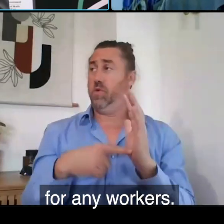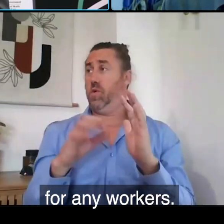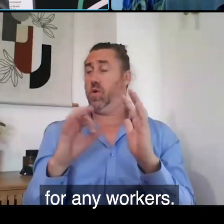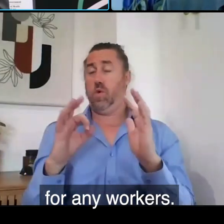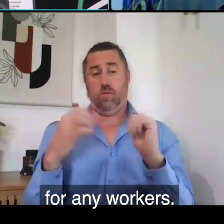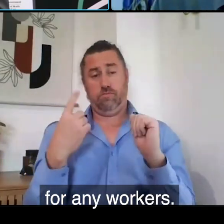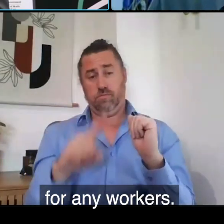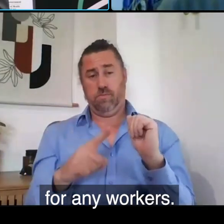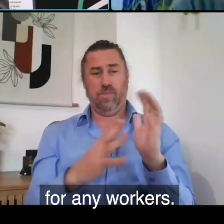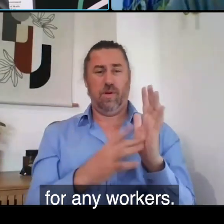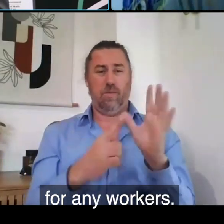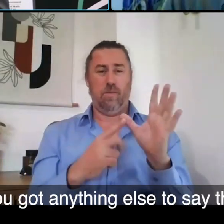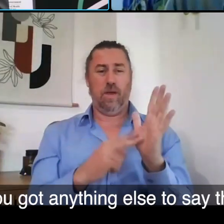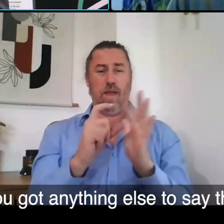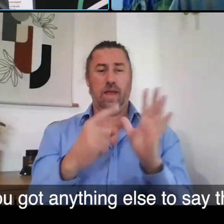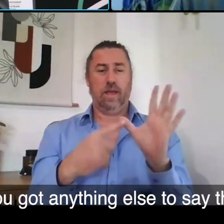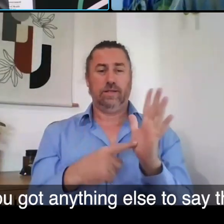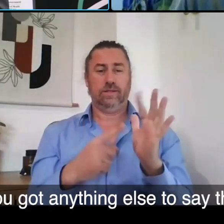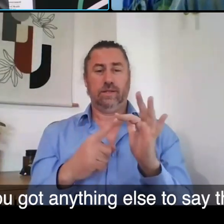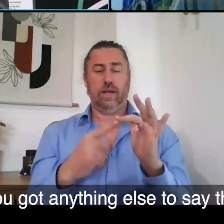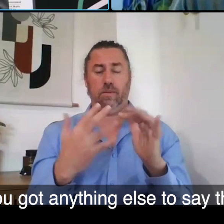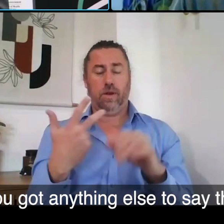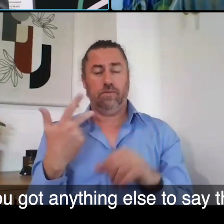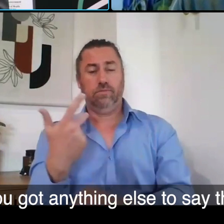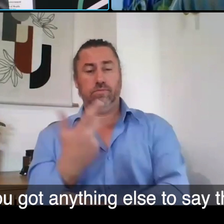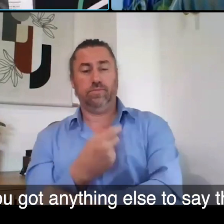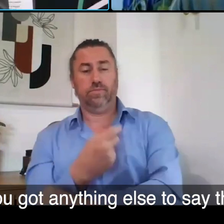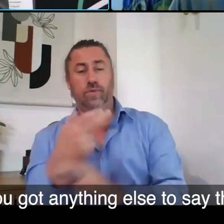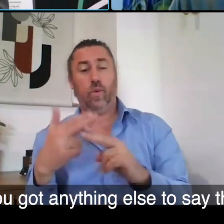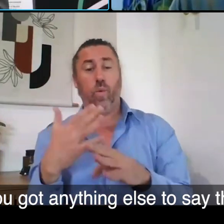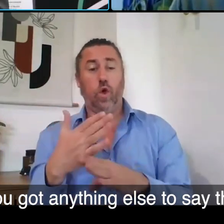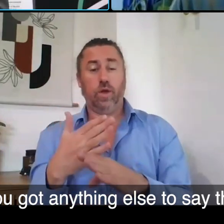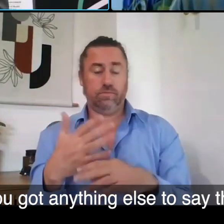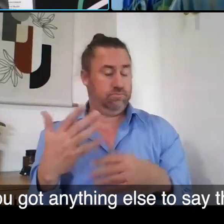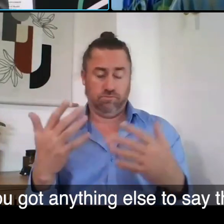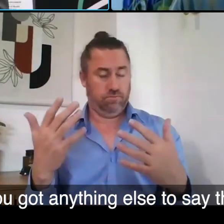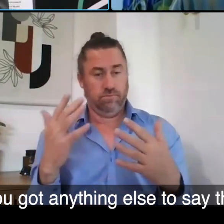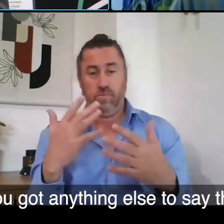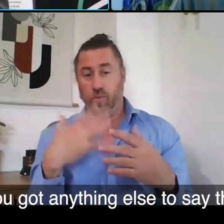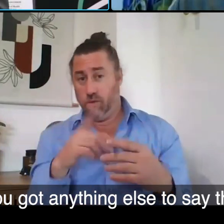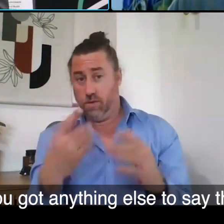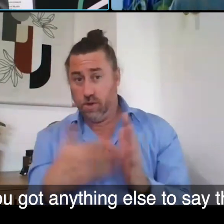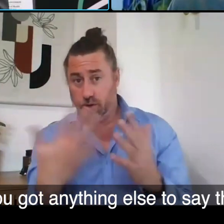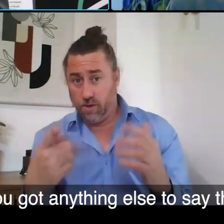any workers. But have you got anything else to say there, Nigel?